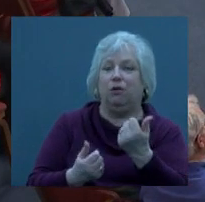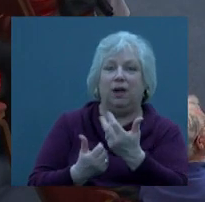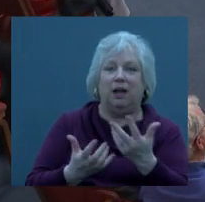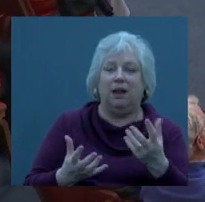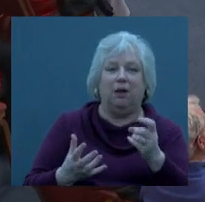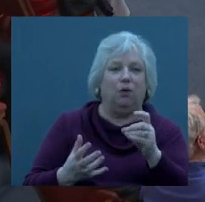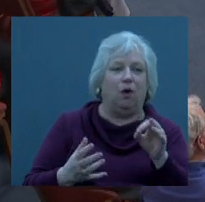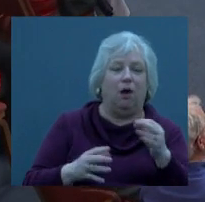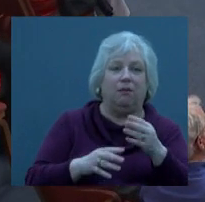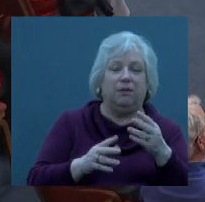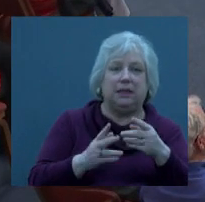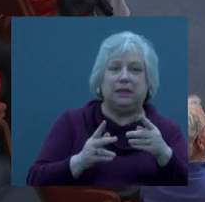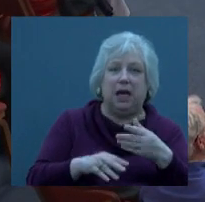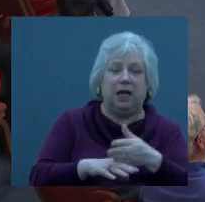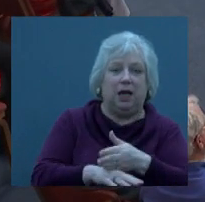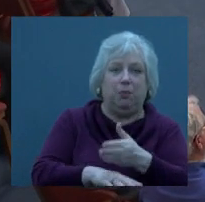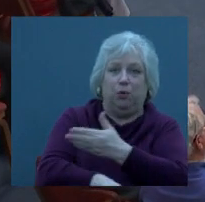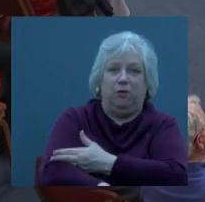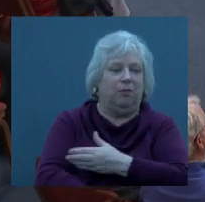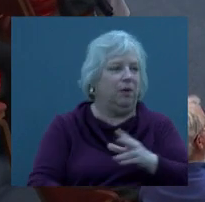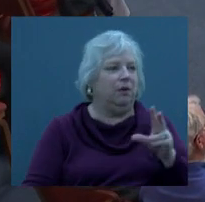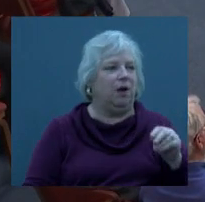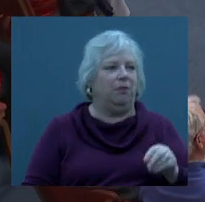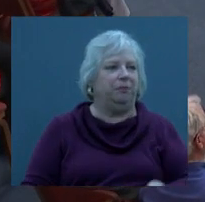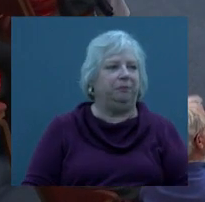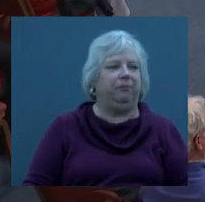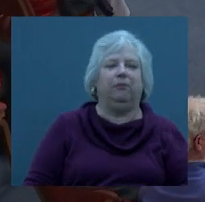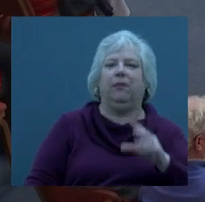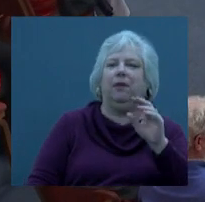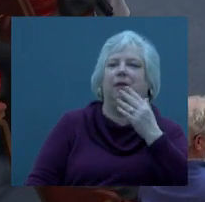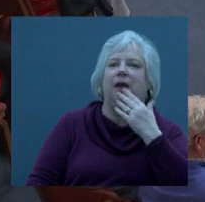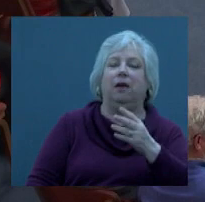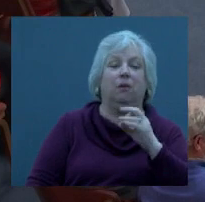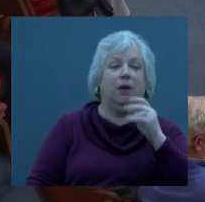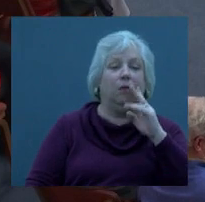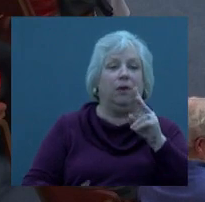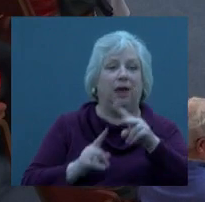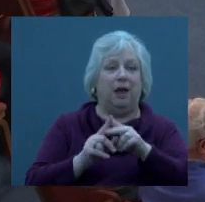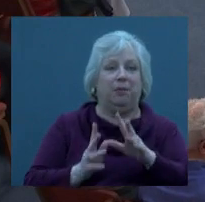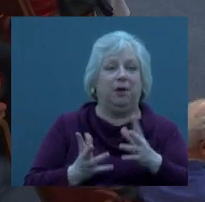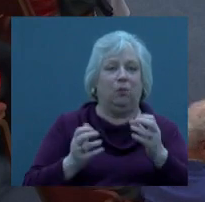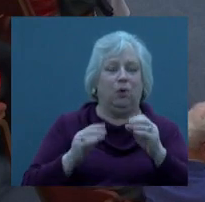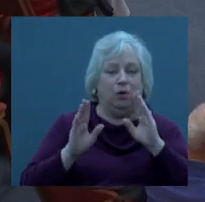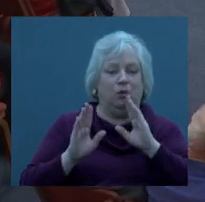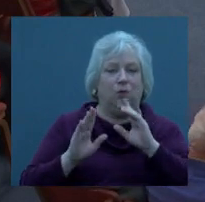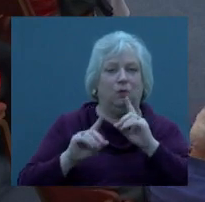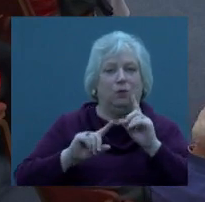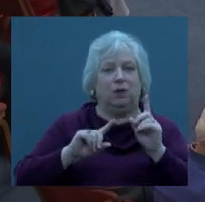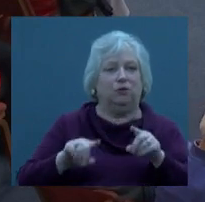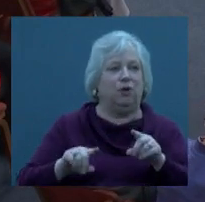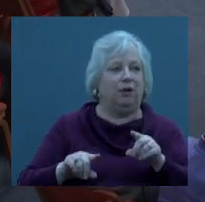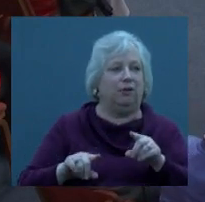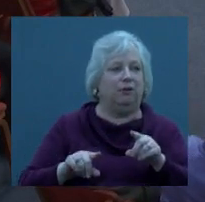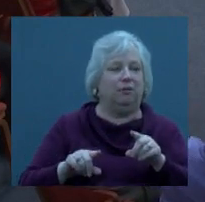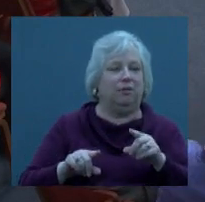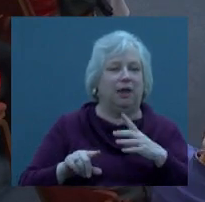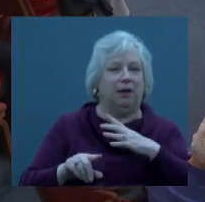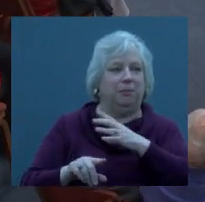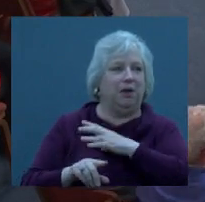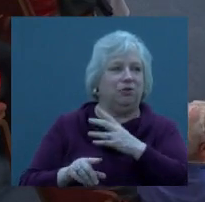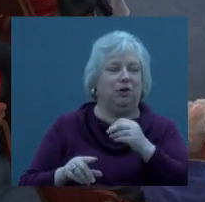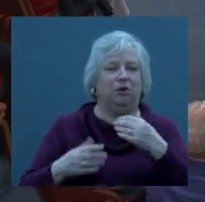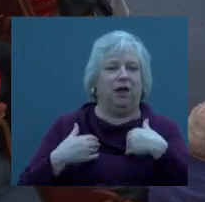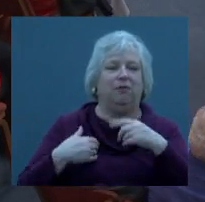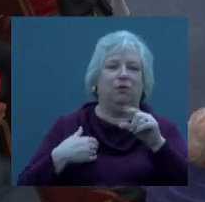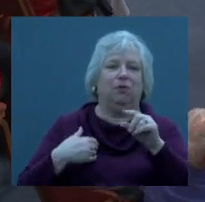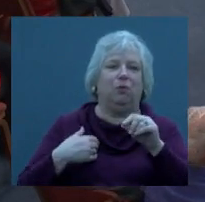any off-site improvements? No. Thank you. Okay, would the applicant care to address the commission? And you'll